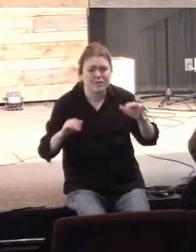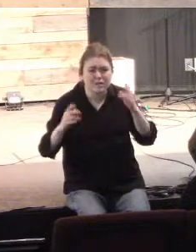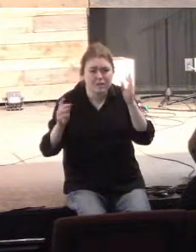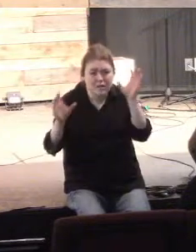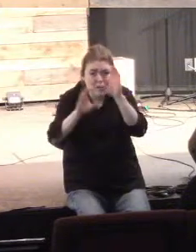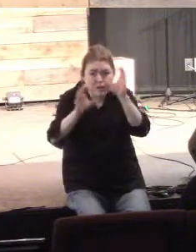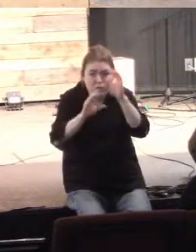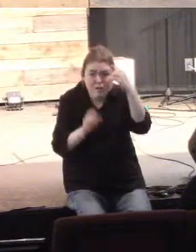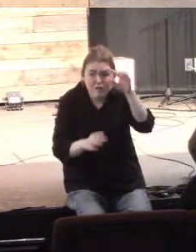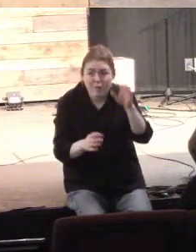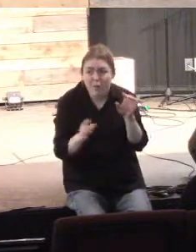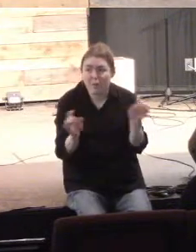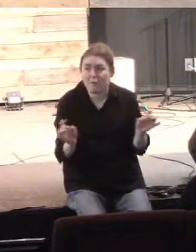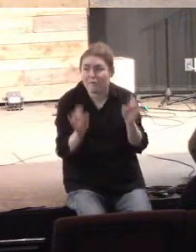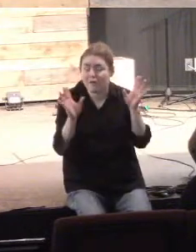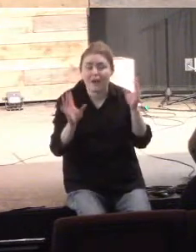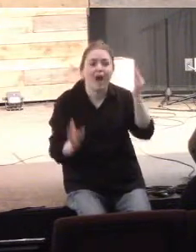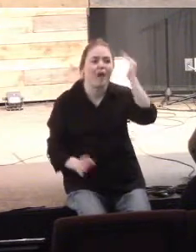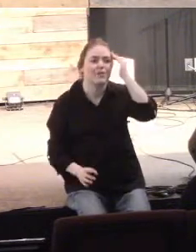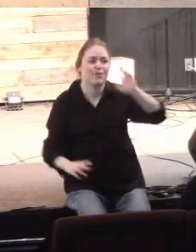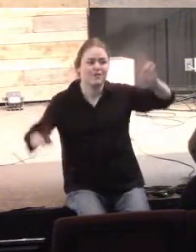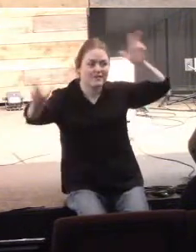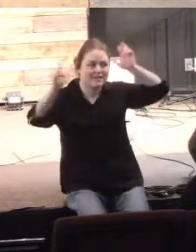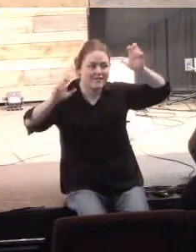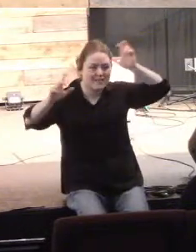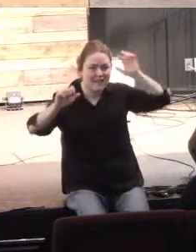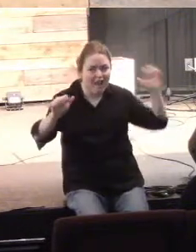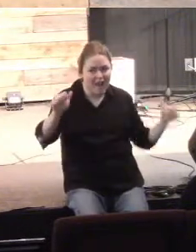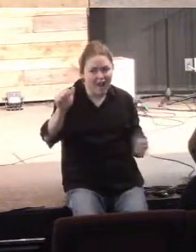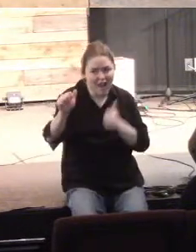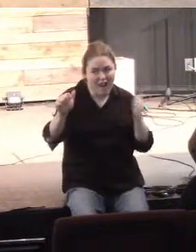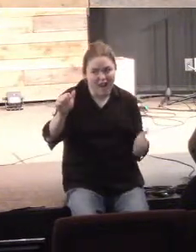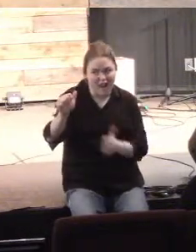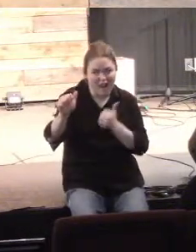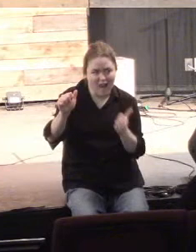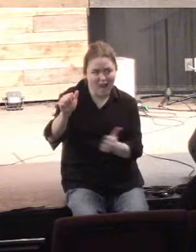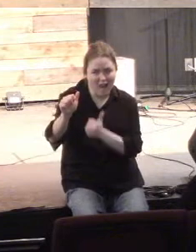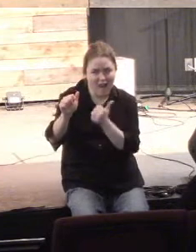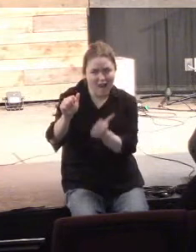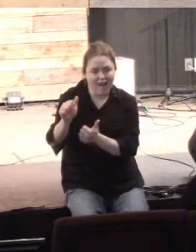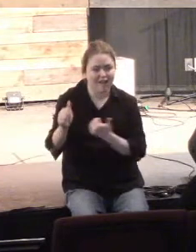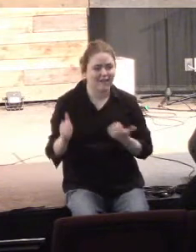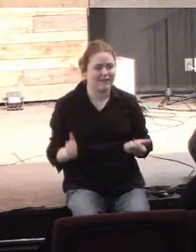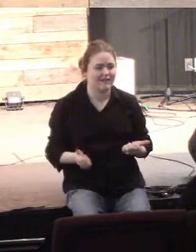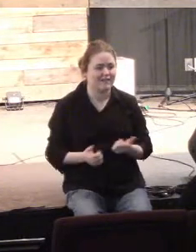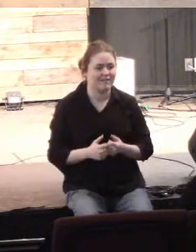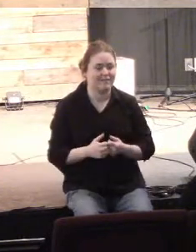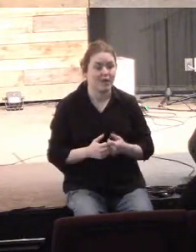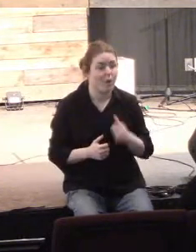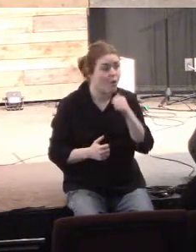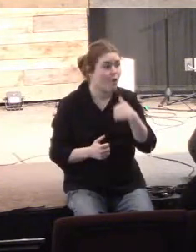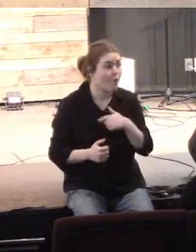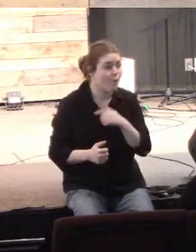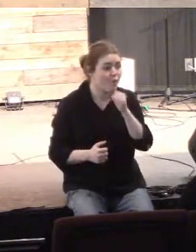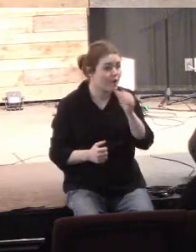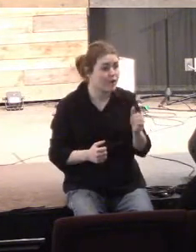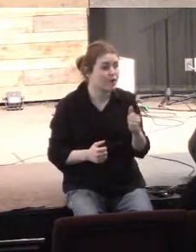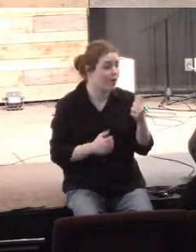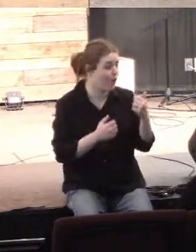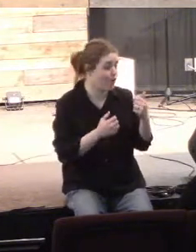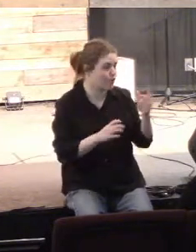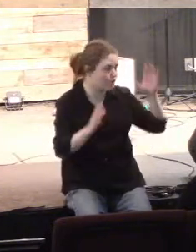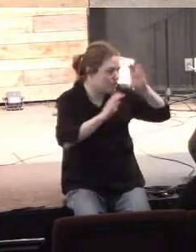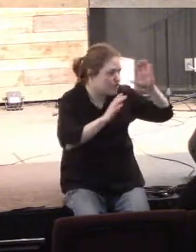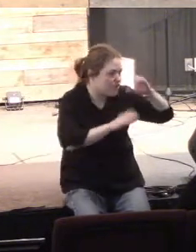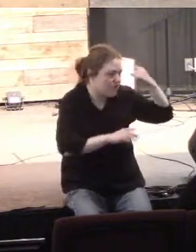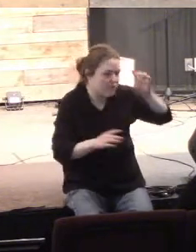I know Satan, he is after us. Here's what Satan likes. See, we don't see miracles. We don't look for miracles anymore because Satan wants